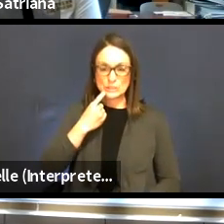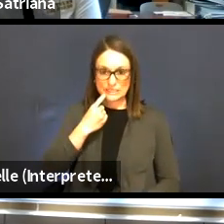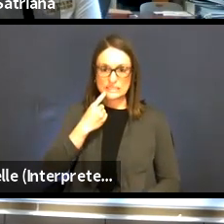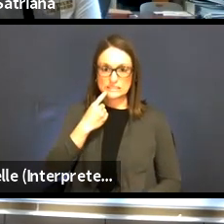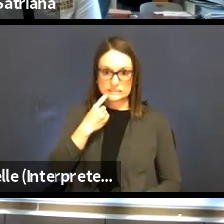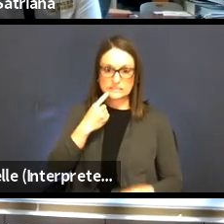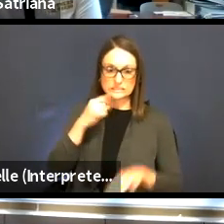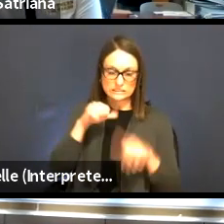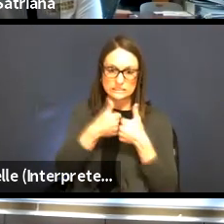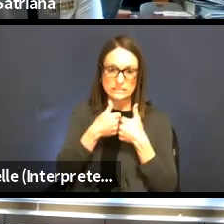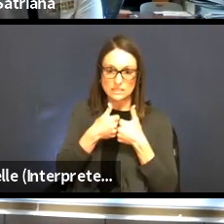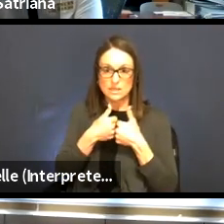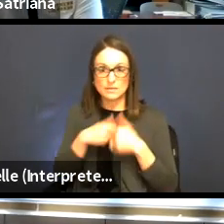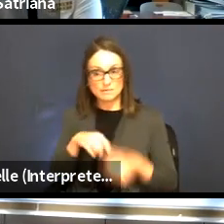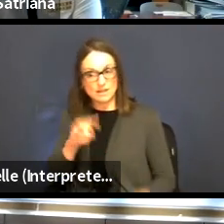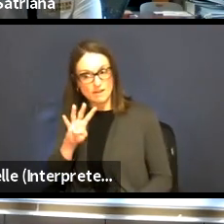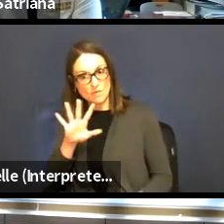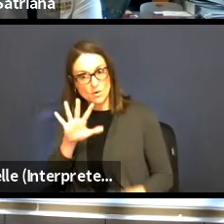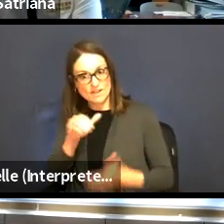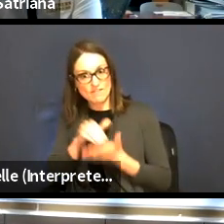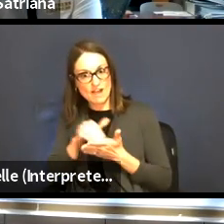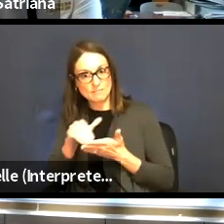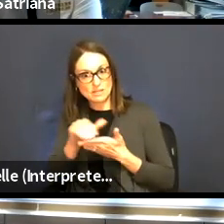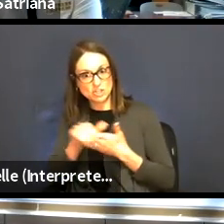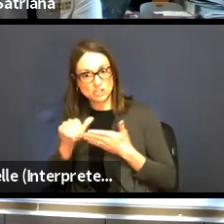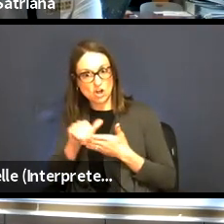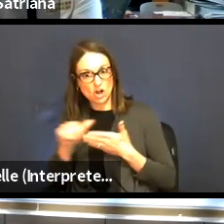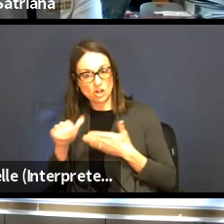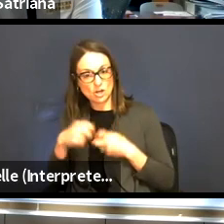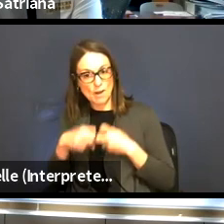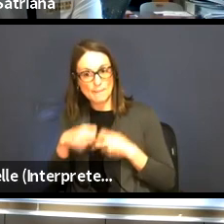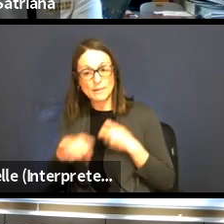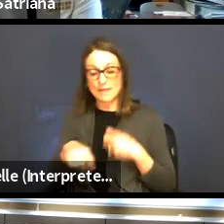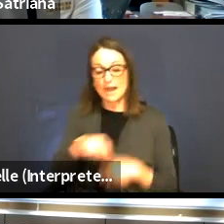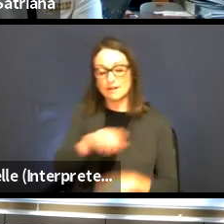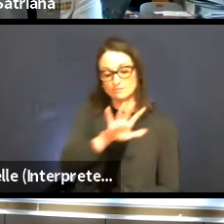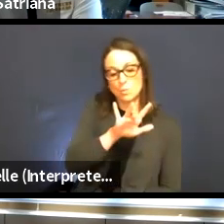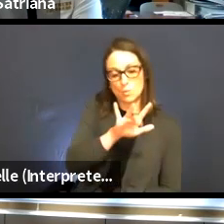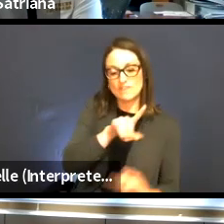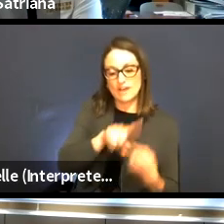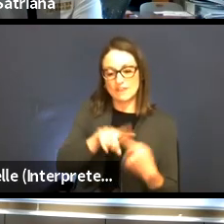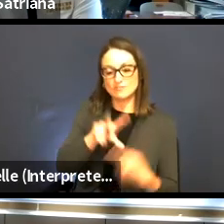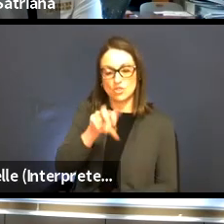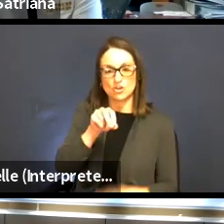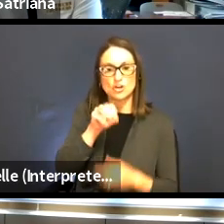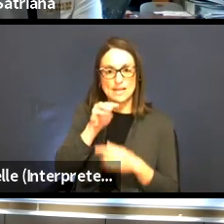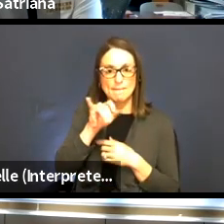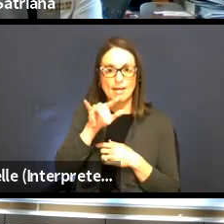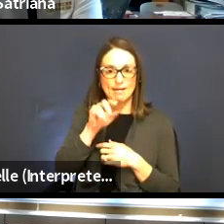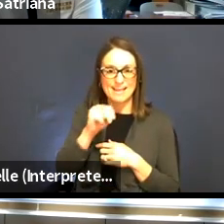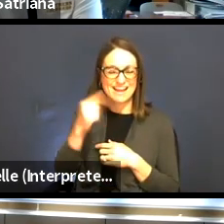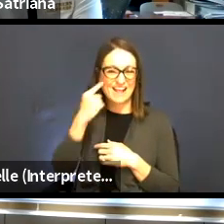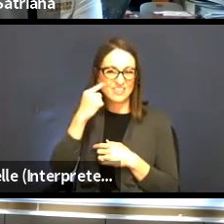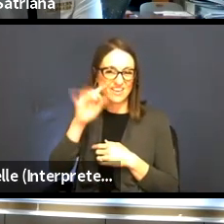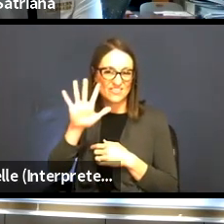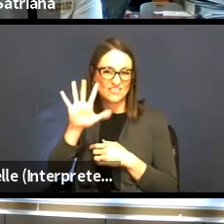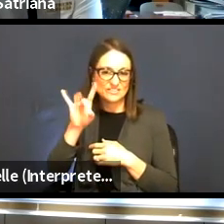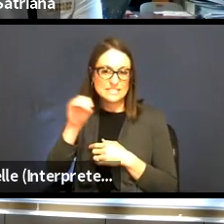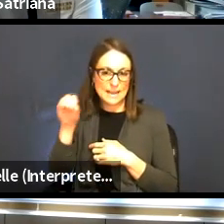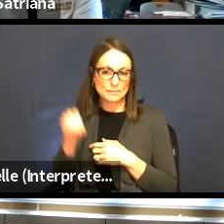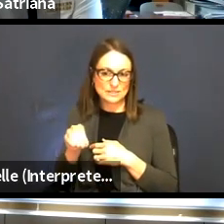$25 million problem. At least if 25 to 30 million. Yeah, I think 58% is closer to, that's like $28